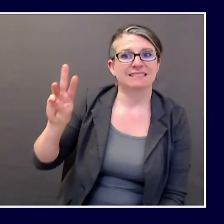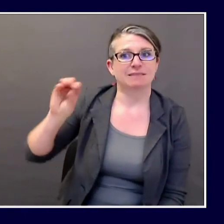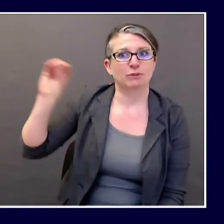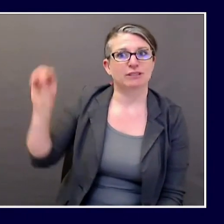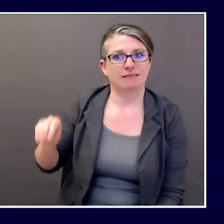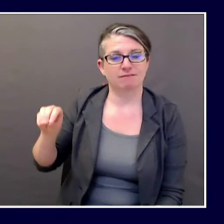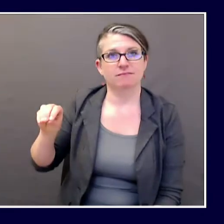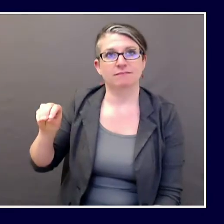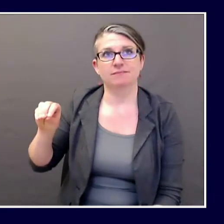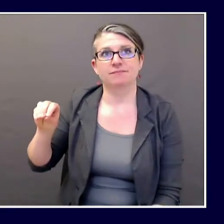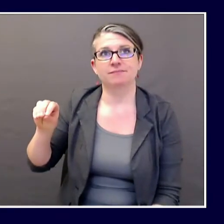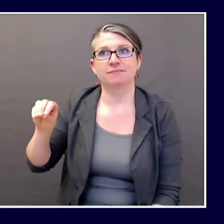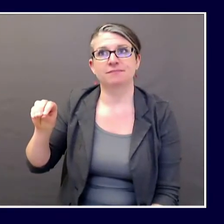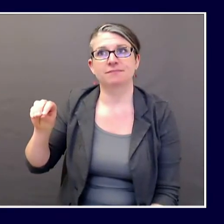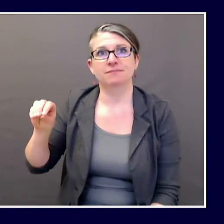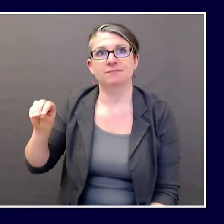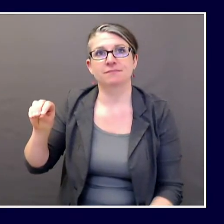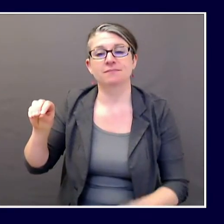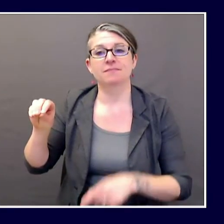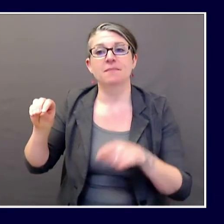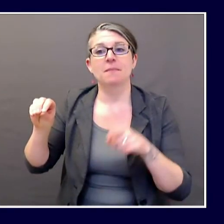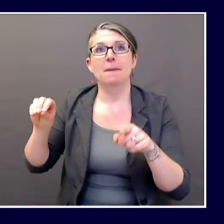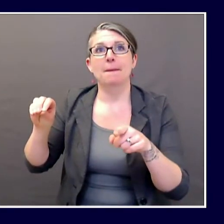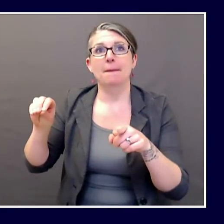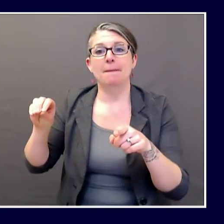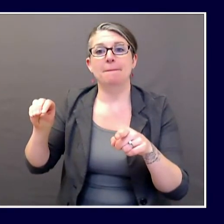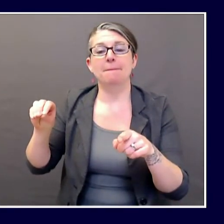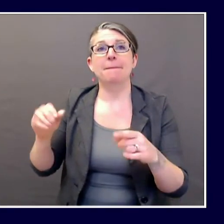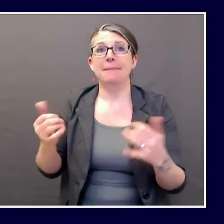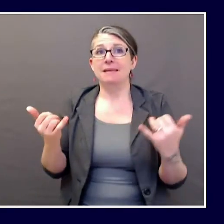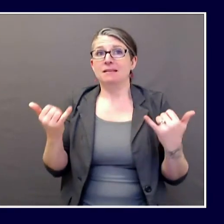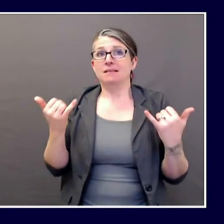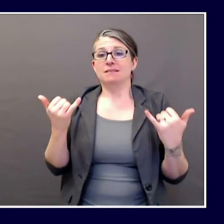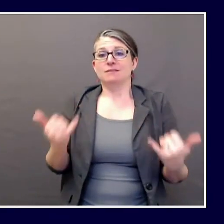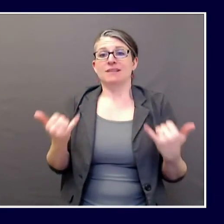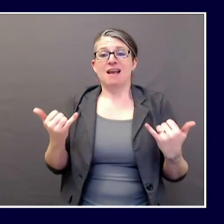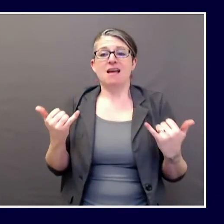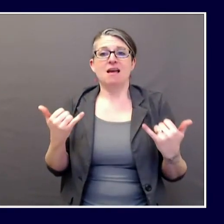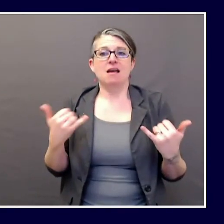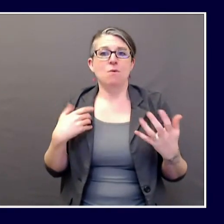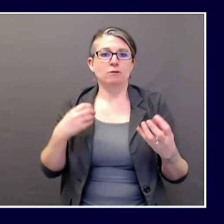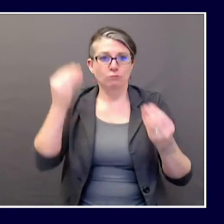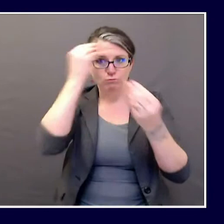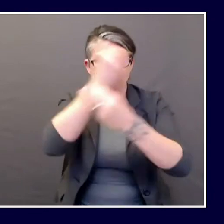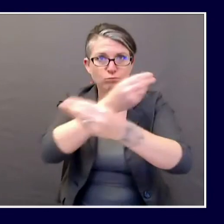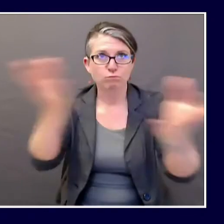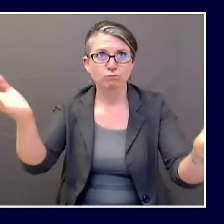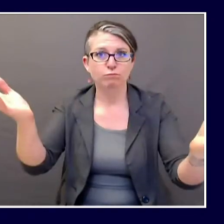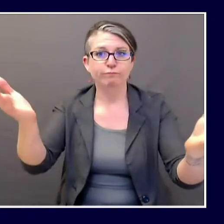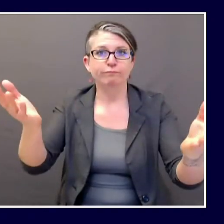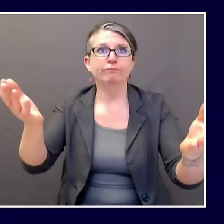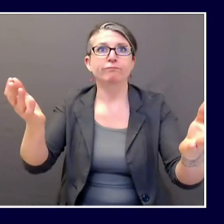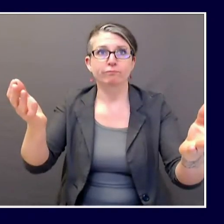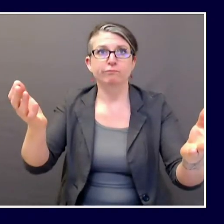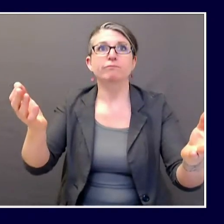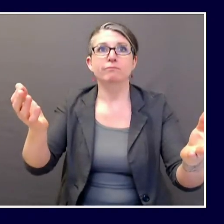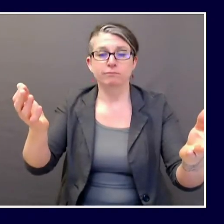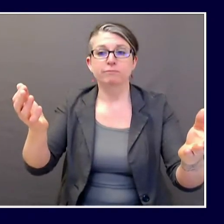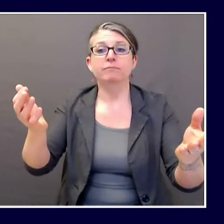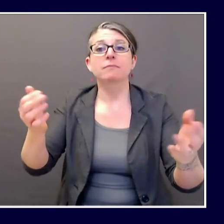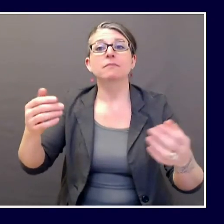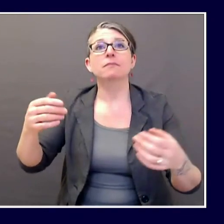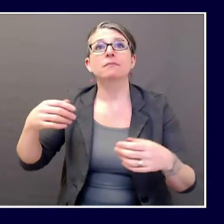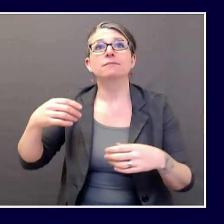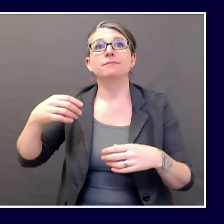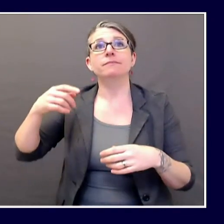There's one other milestone that I wanted to note today. Our public health emergency preparedness program yesterday delivered